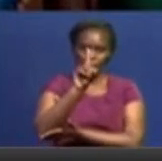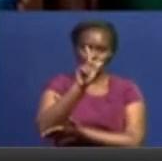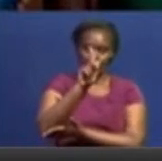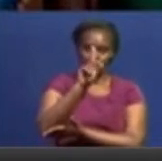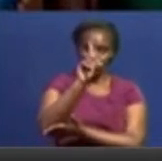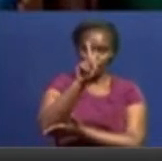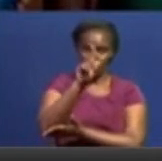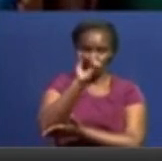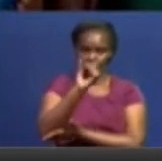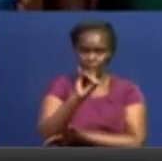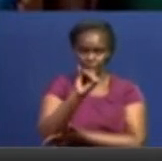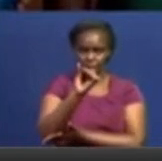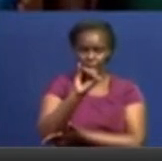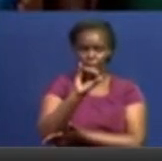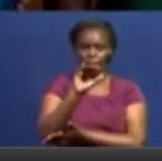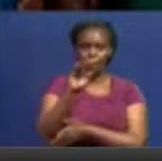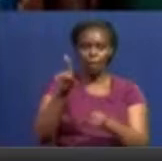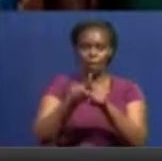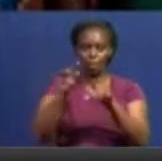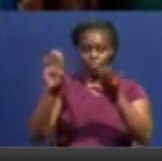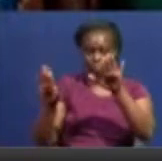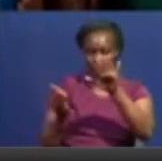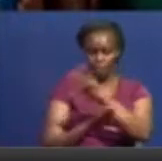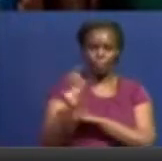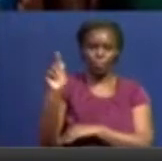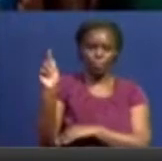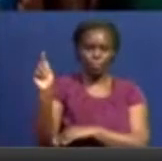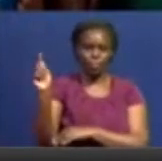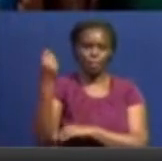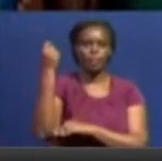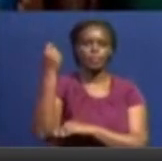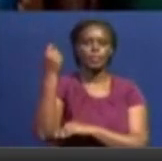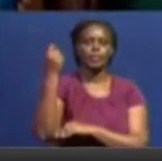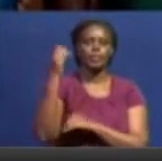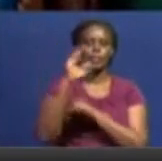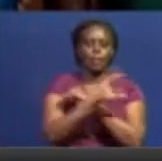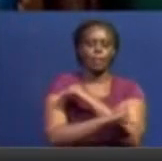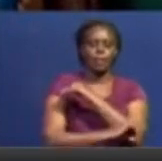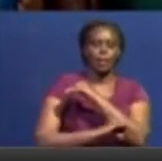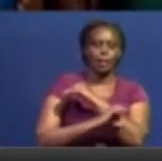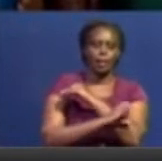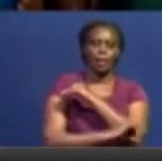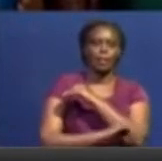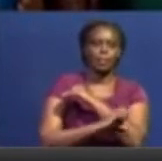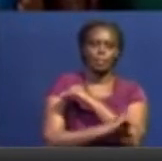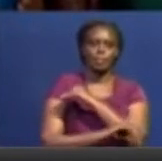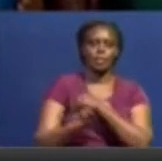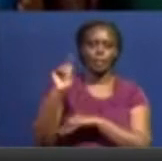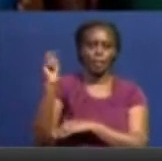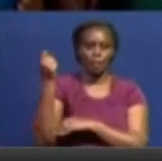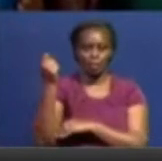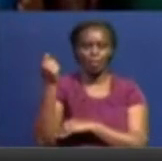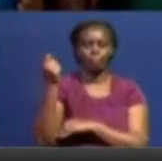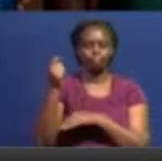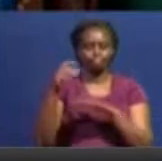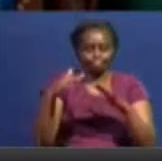office of the Deputy President of the Republic of Kenya is as follows.